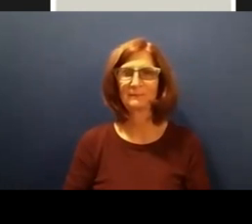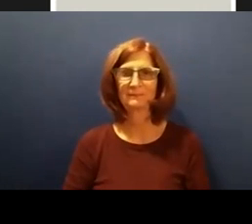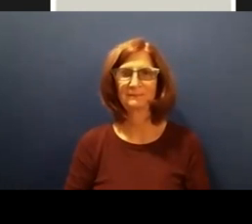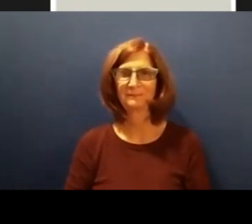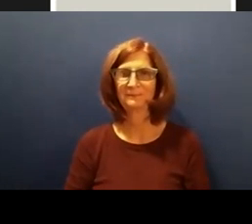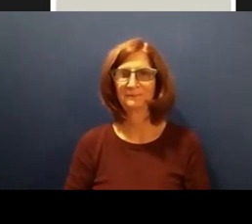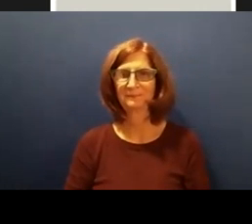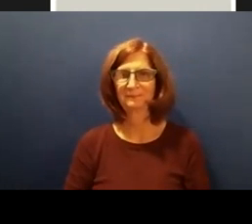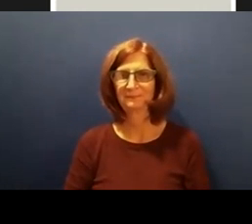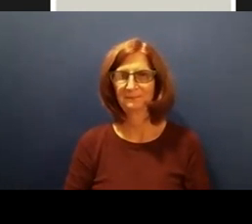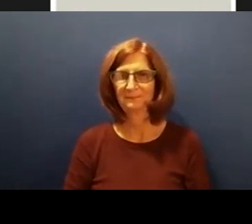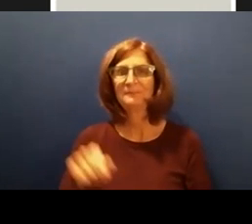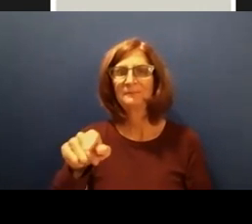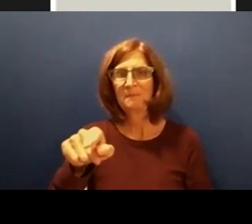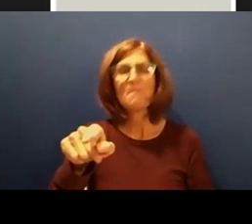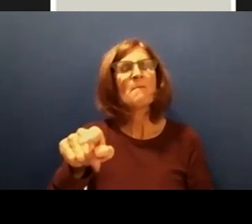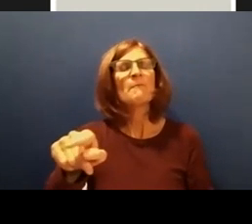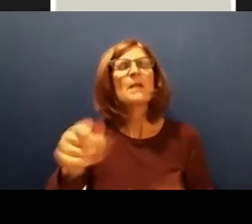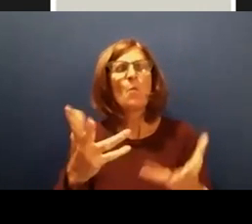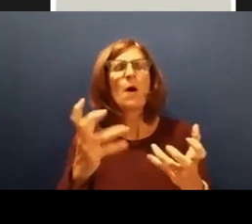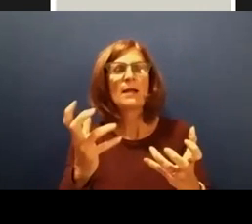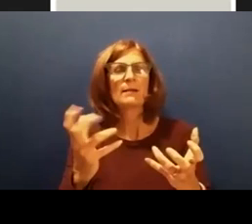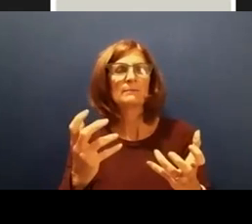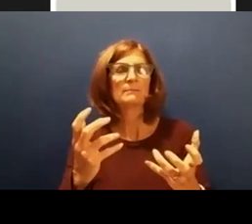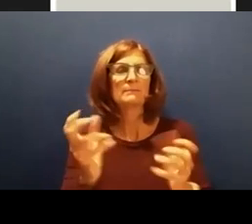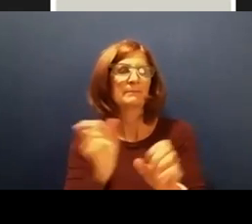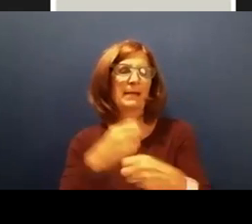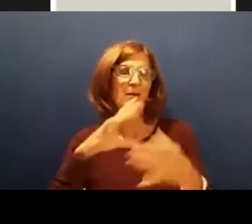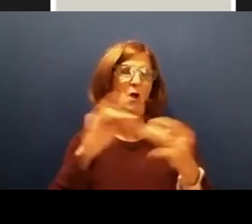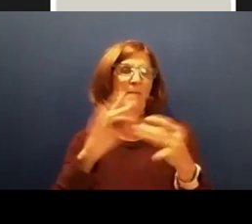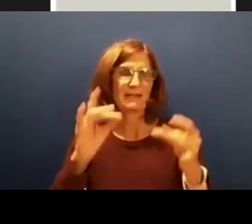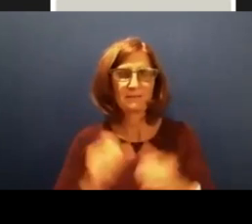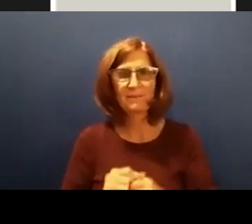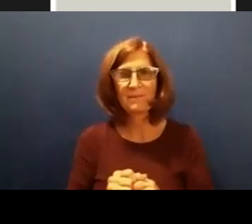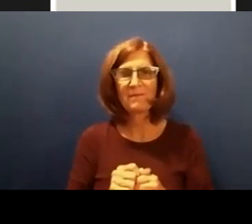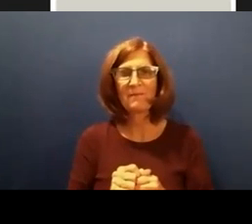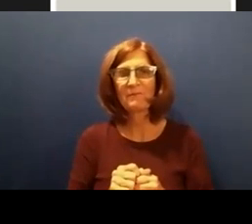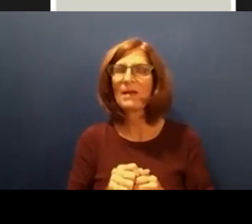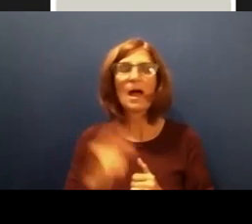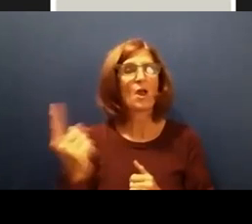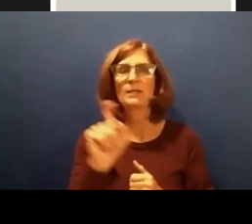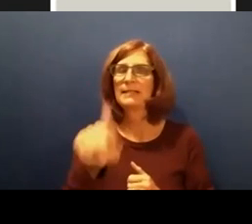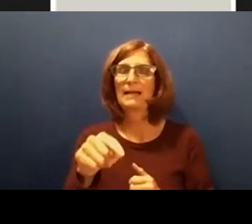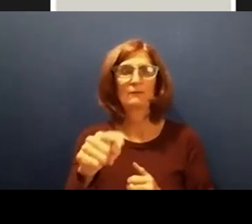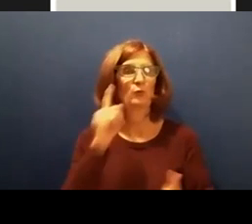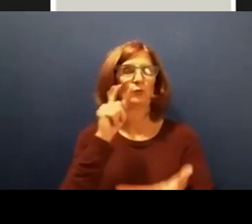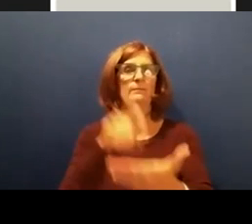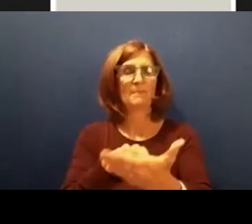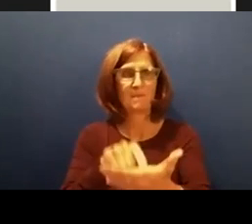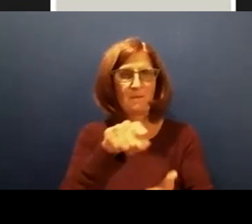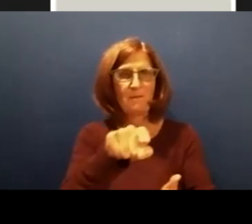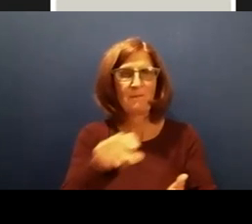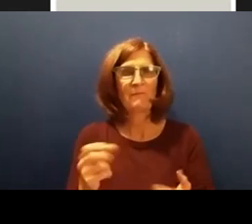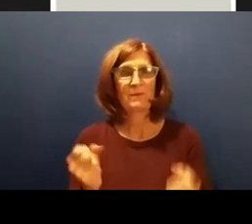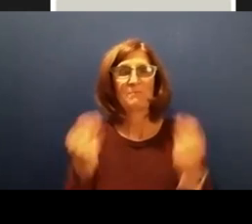Not a question, but an additional comment. As always, I have to point it out that there are multiple